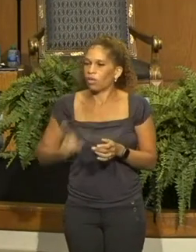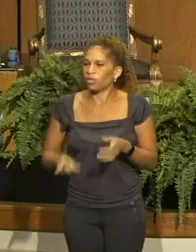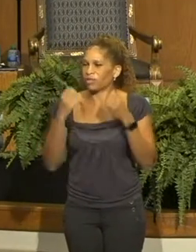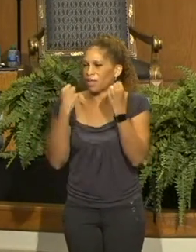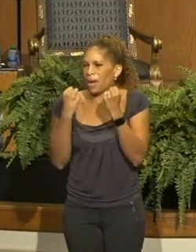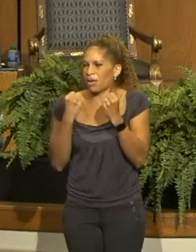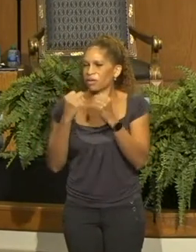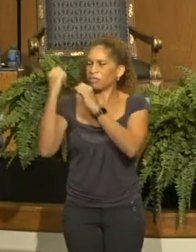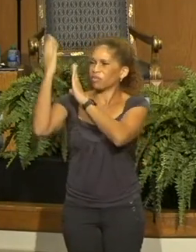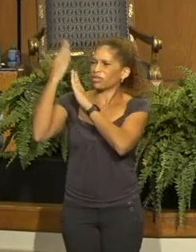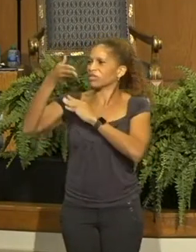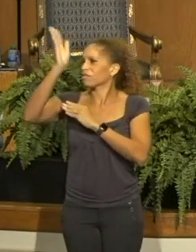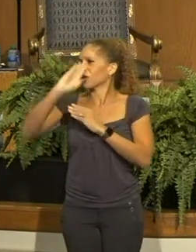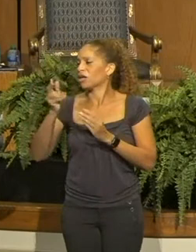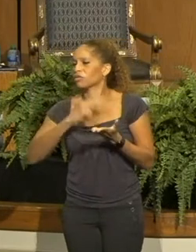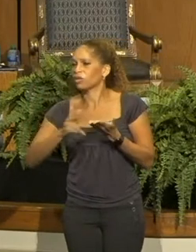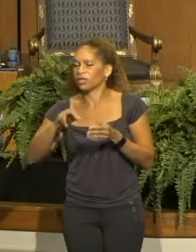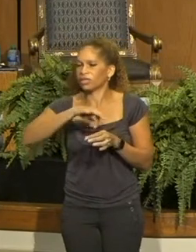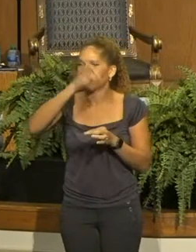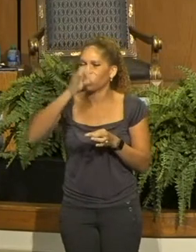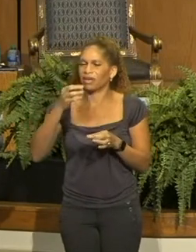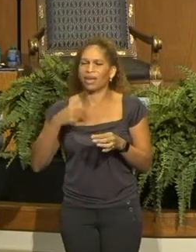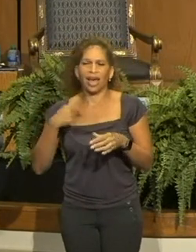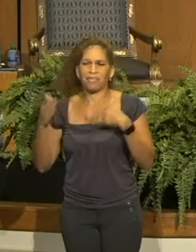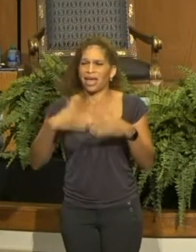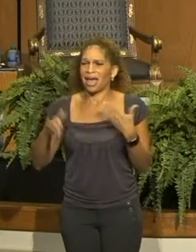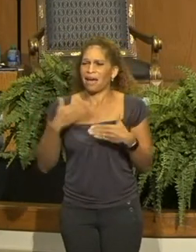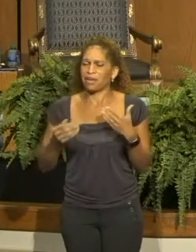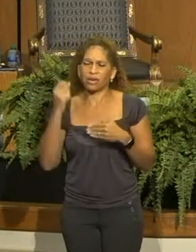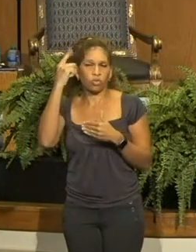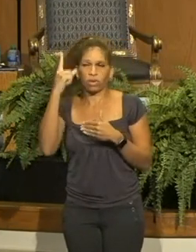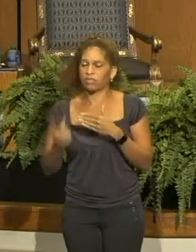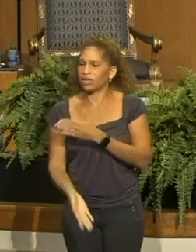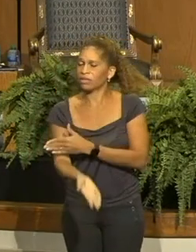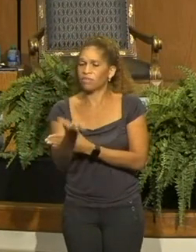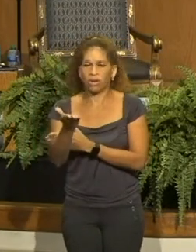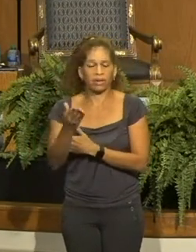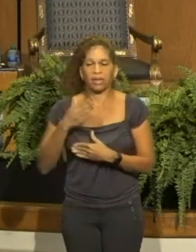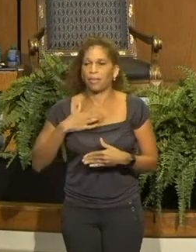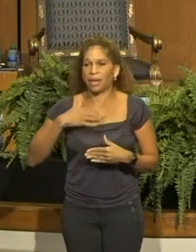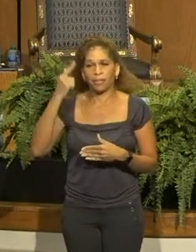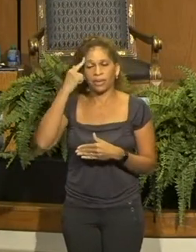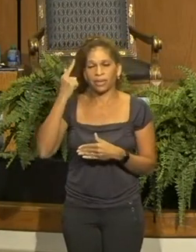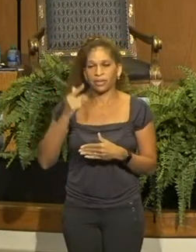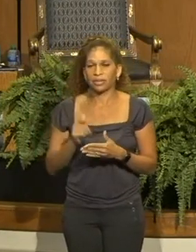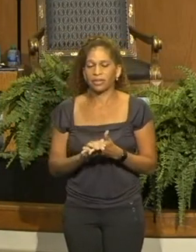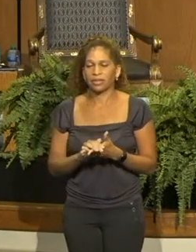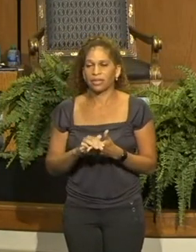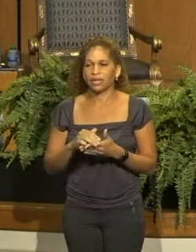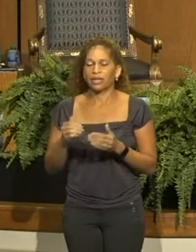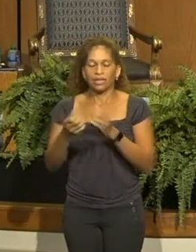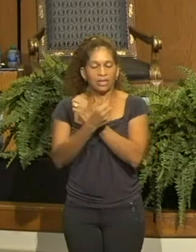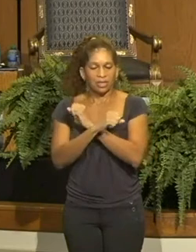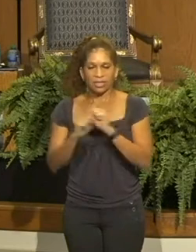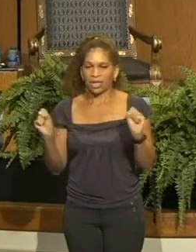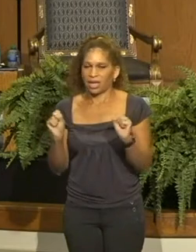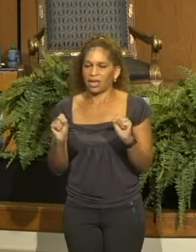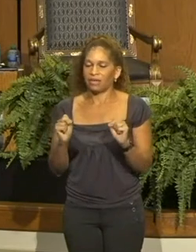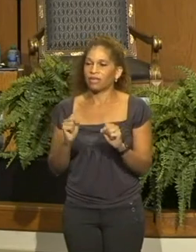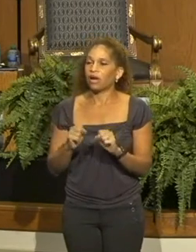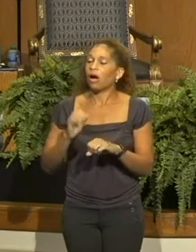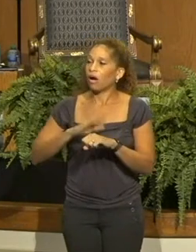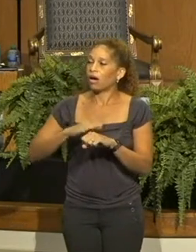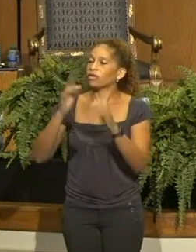the presence of God's Holy Spirit. I'm so glad that I woke up this morning with my mind stayed on